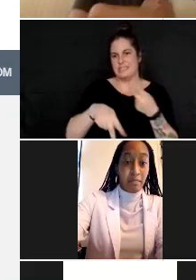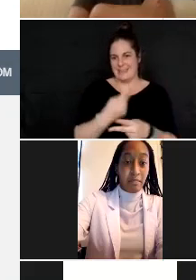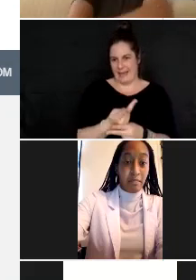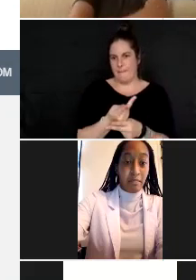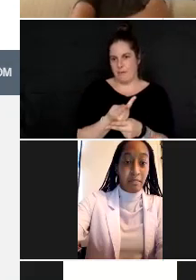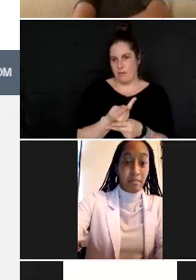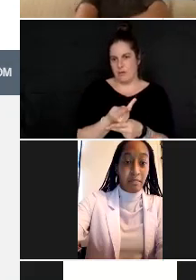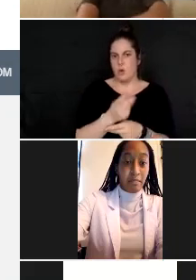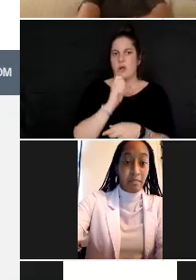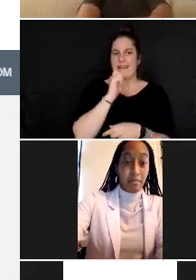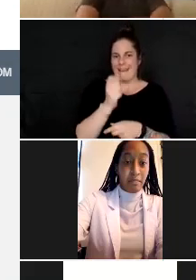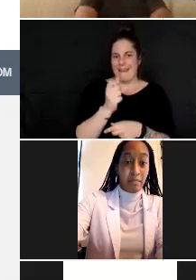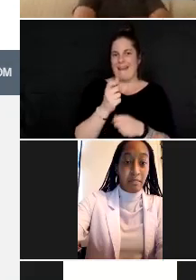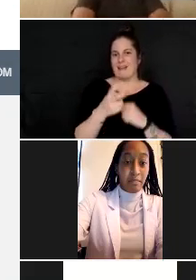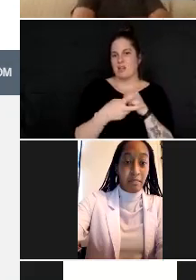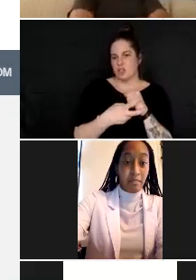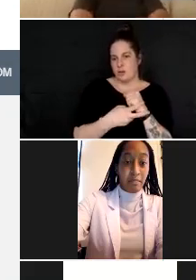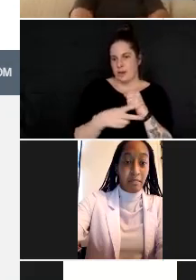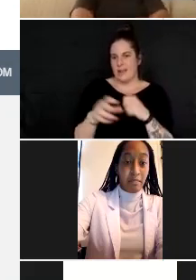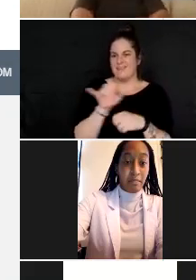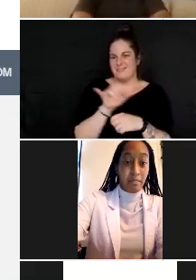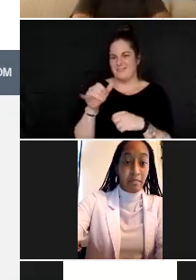non-conservative forces like friction